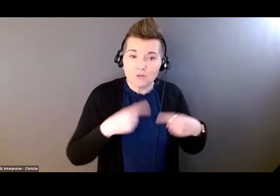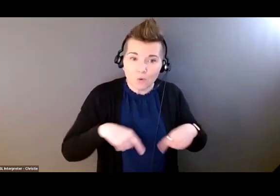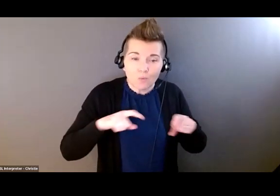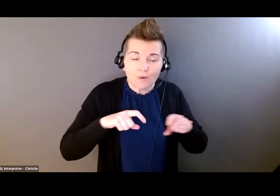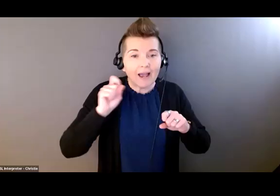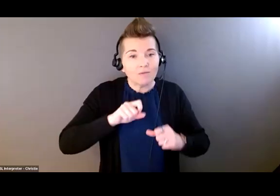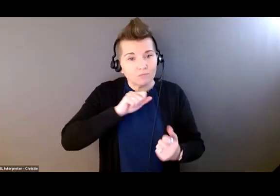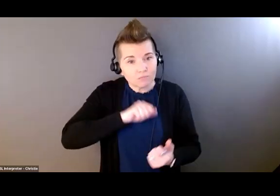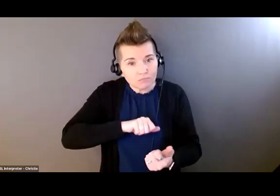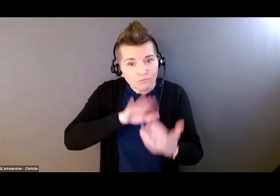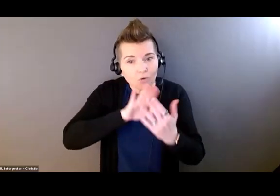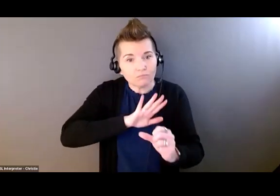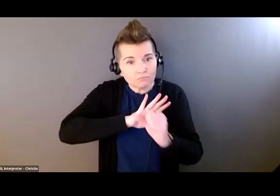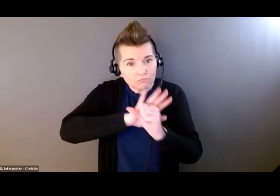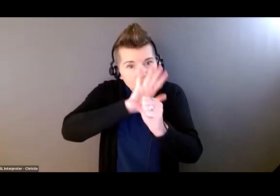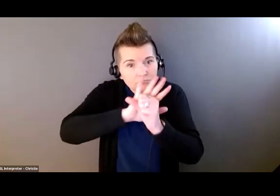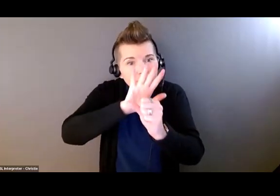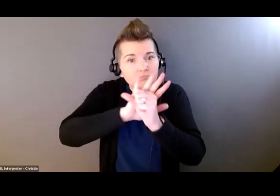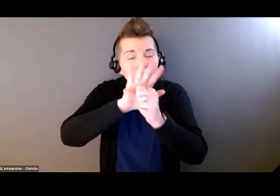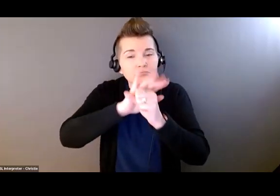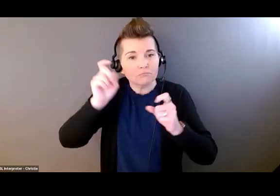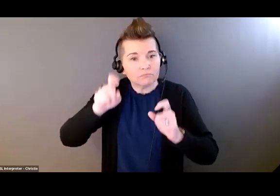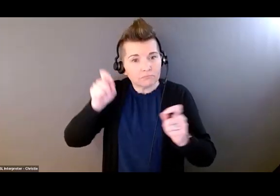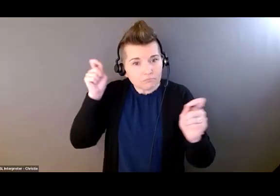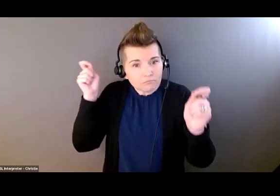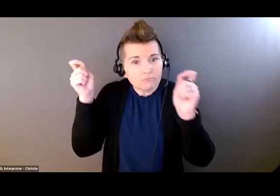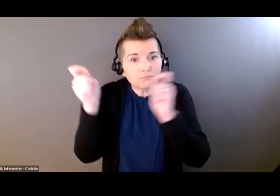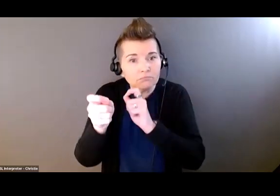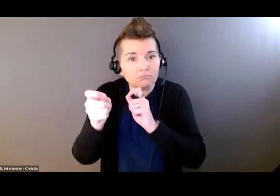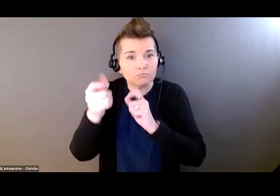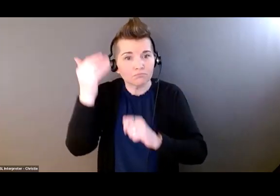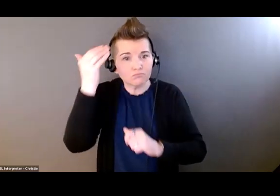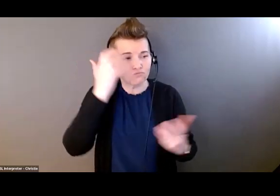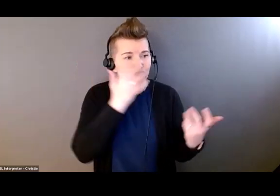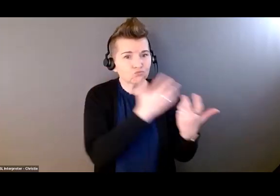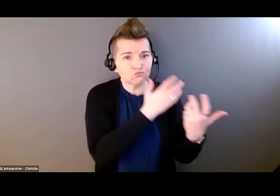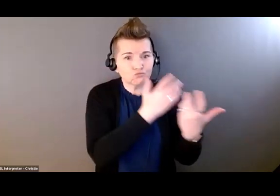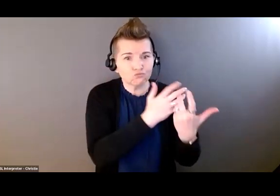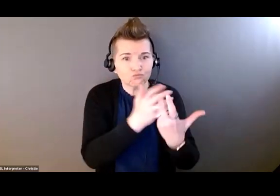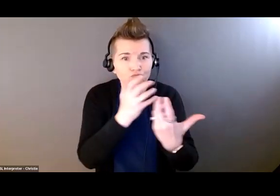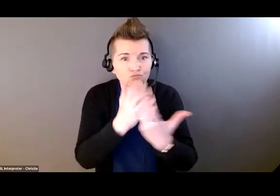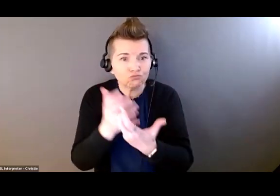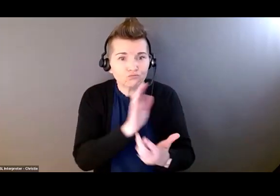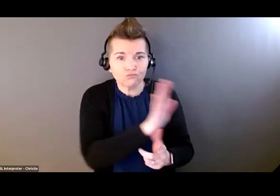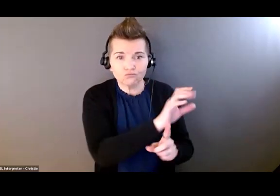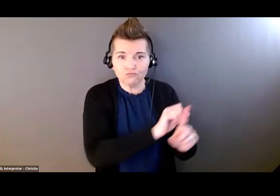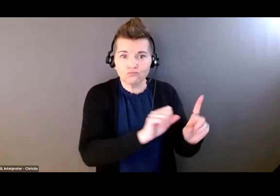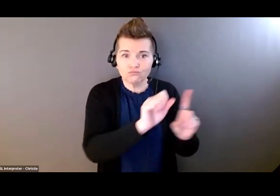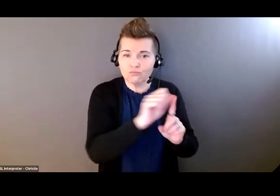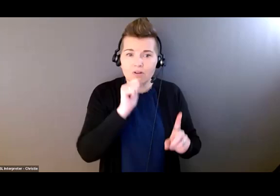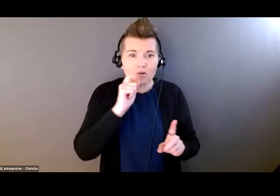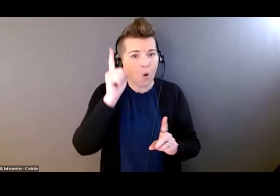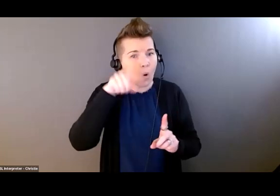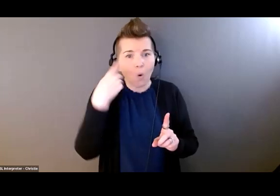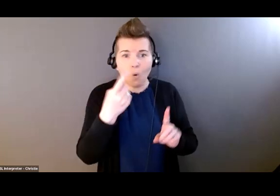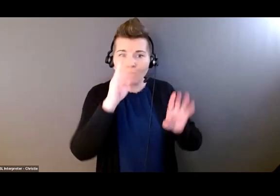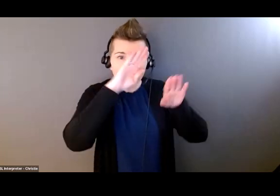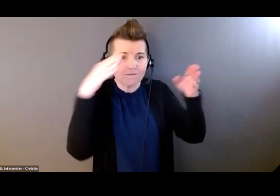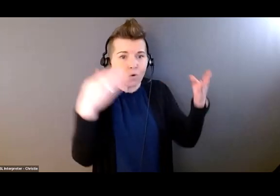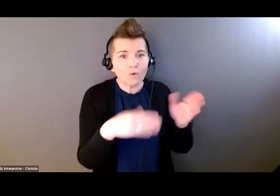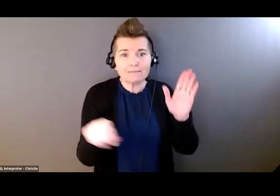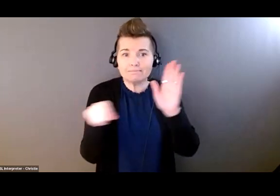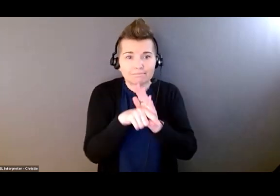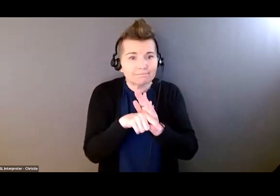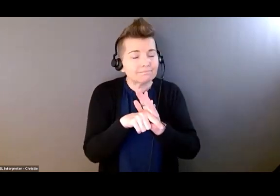serve. So that warrants a broader and a more proactive approach that evaluates the ability to succeed in varying